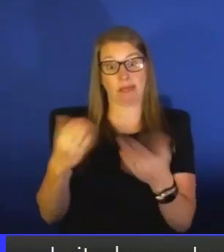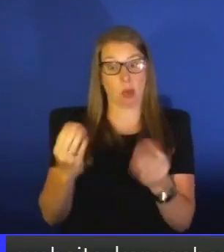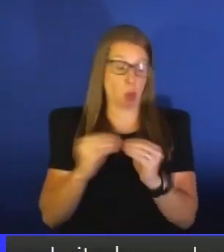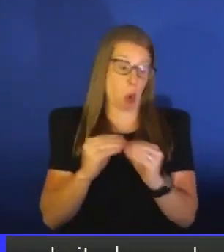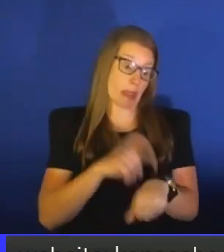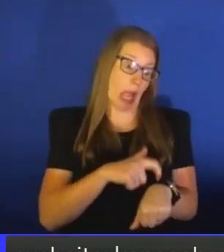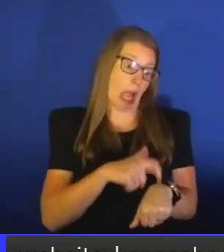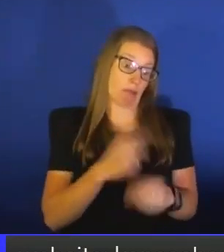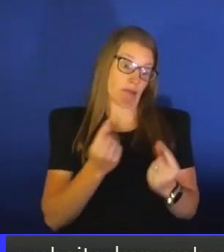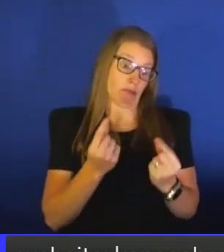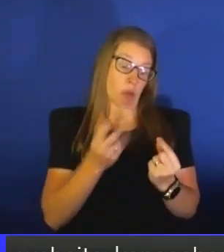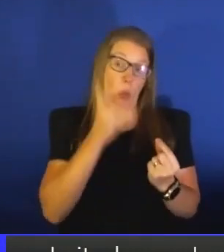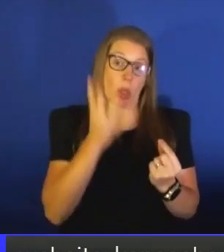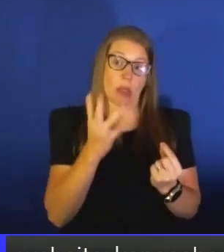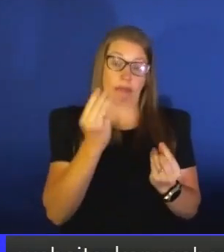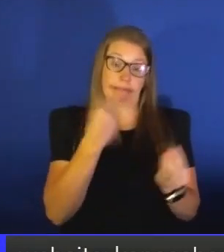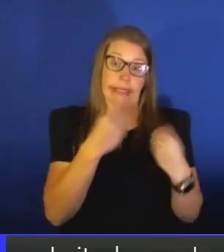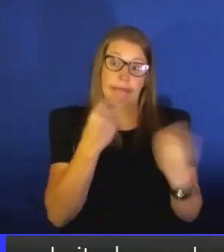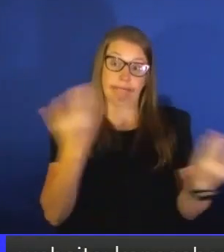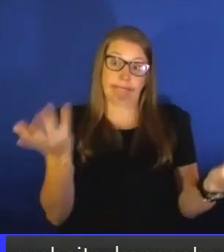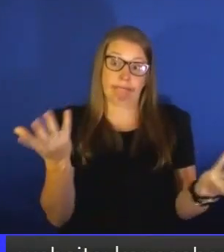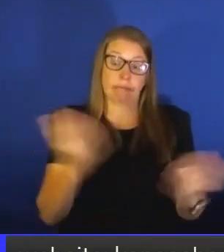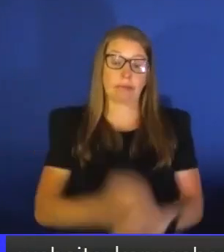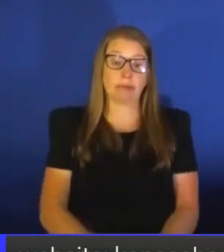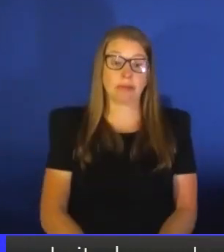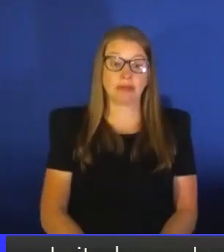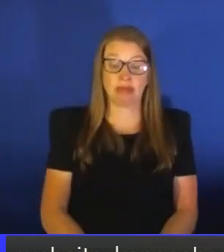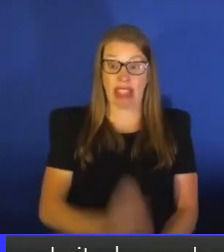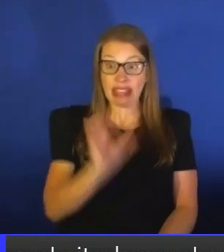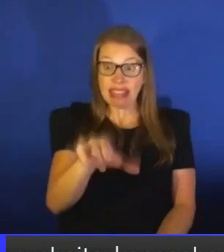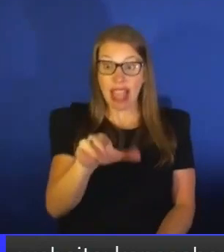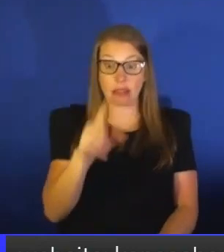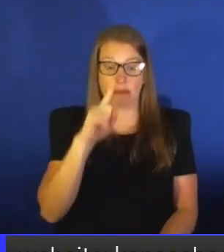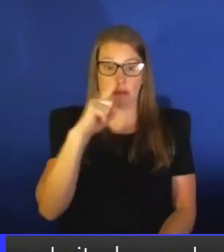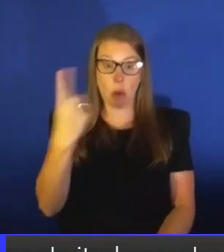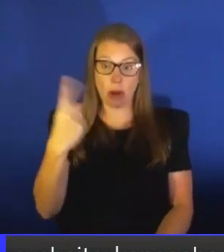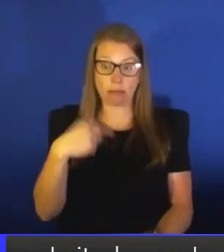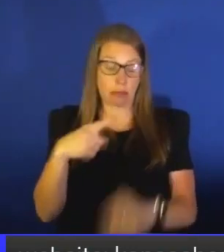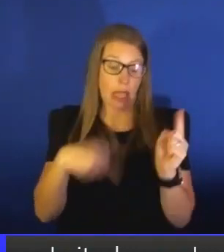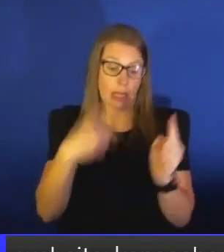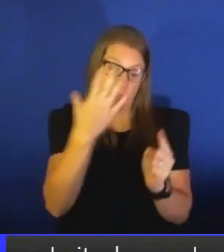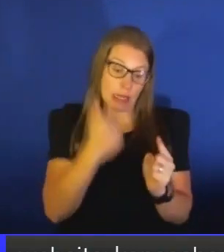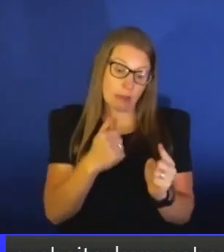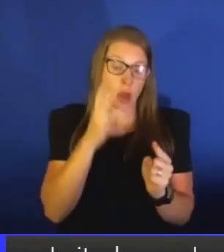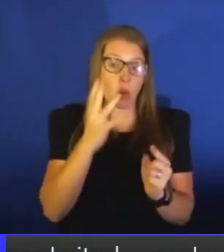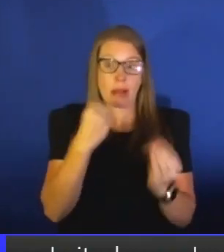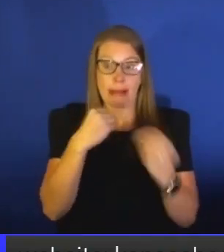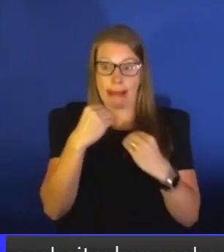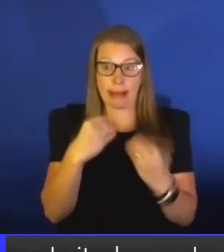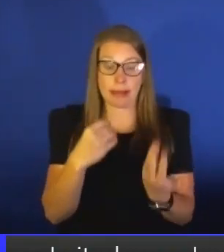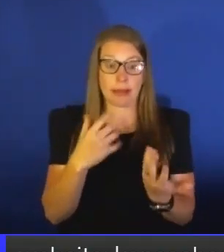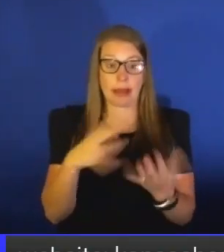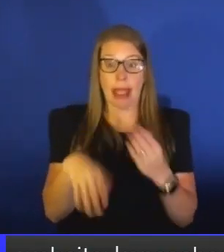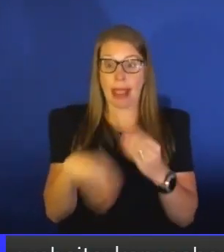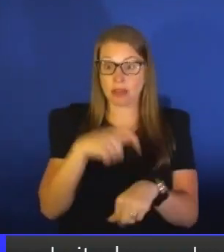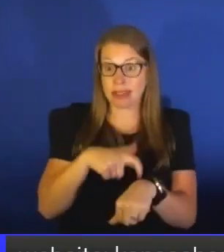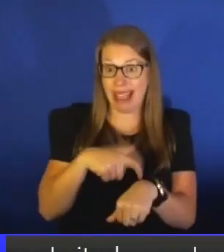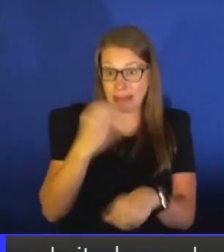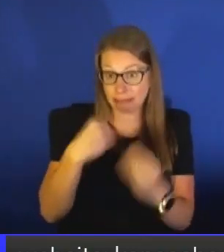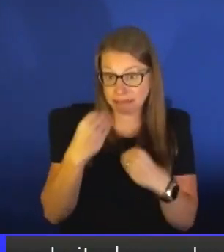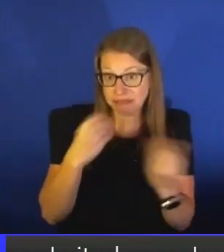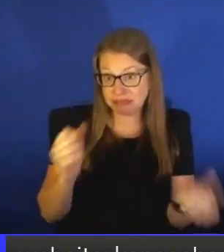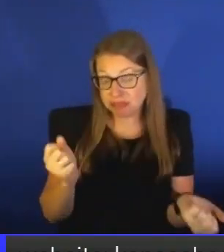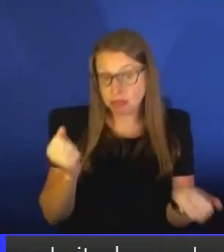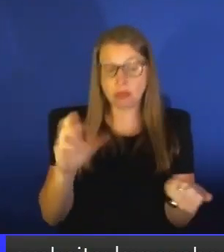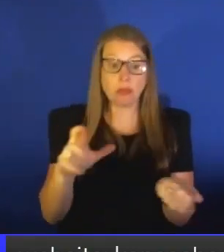eat. So is it that? Is it boredom? I can't sleep, I'm going to eat. Is it, like I said, you have extra time to eat? Then there's this